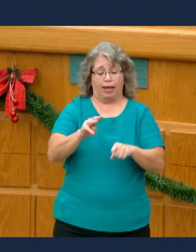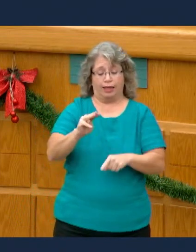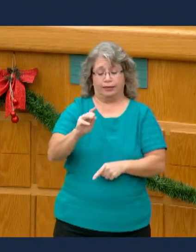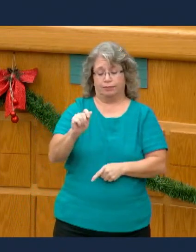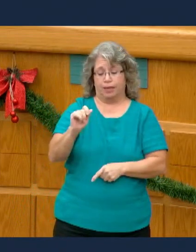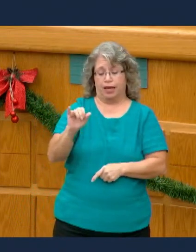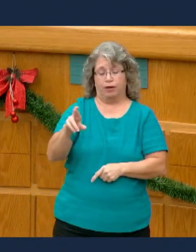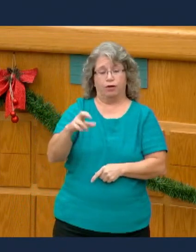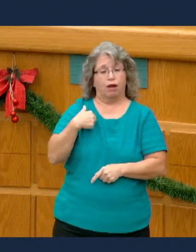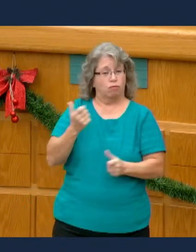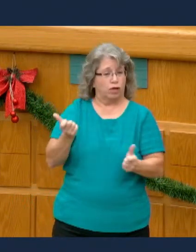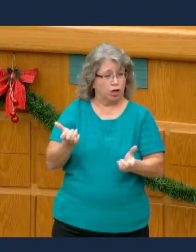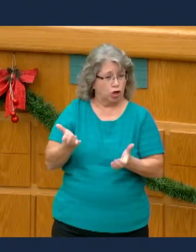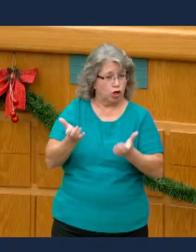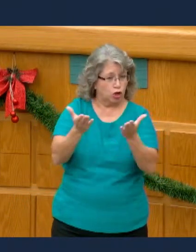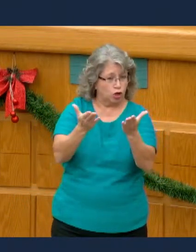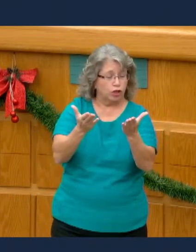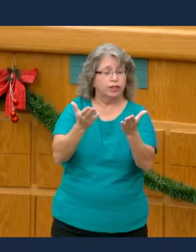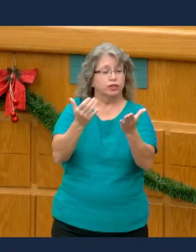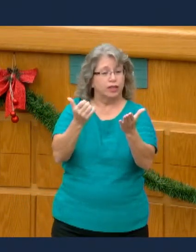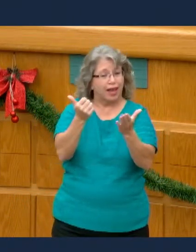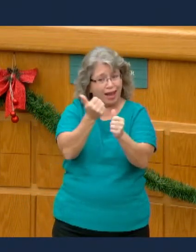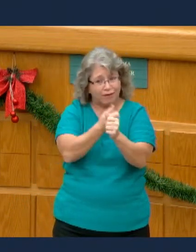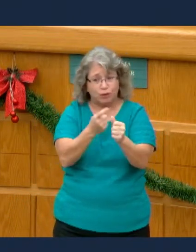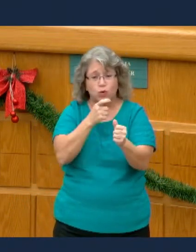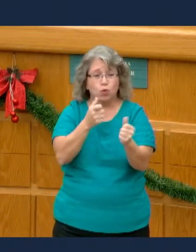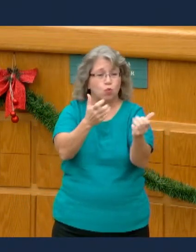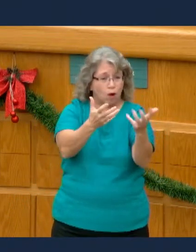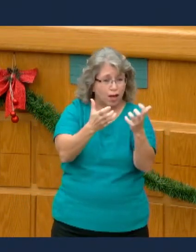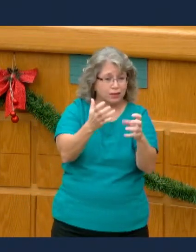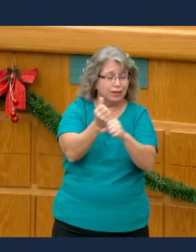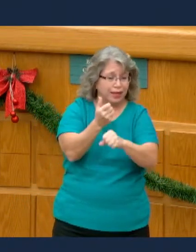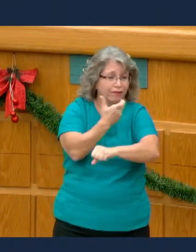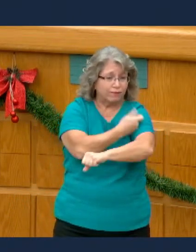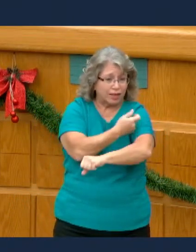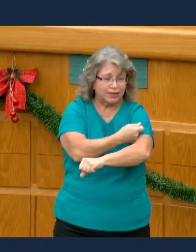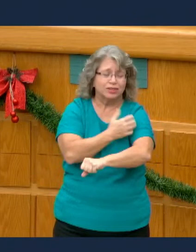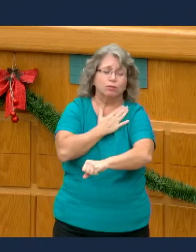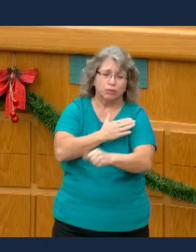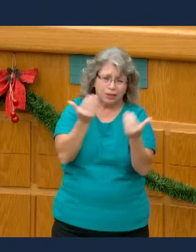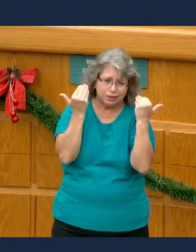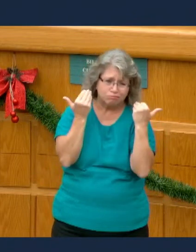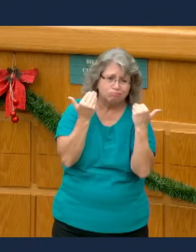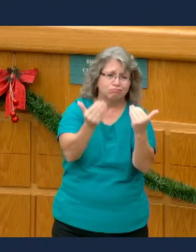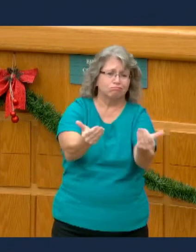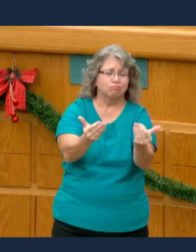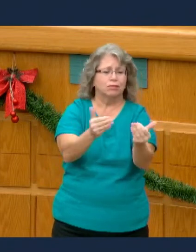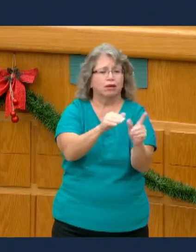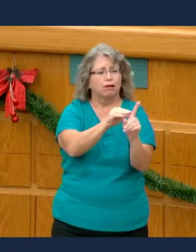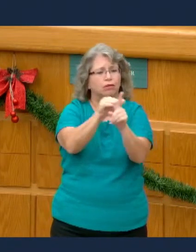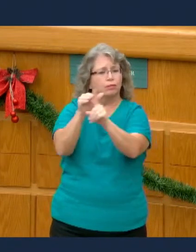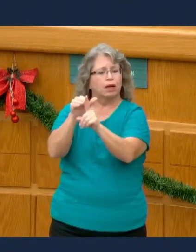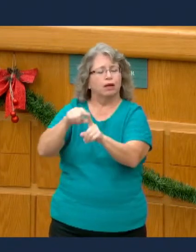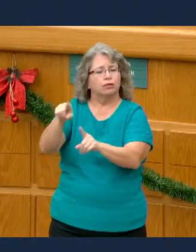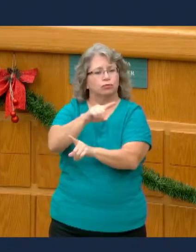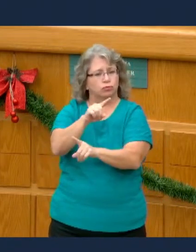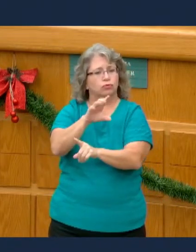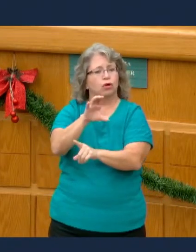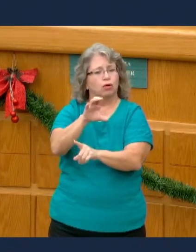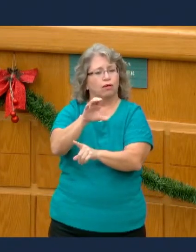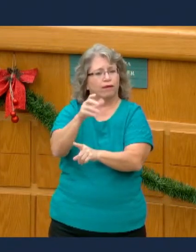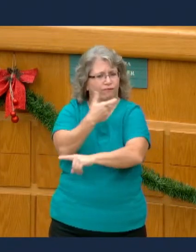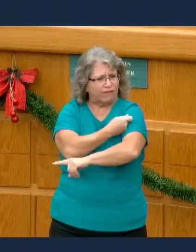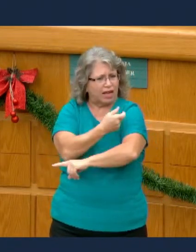to get a vaccination to please do so. And I want to remind the community that COVID-19 vaccines are readily